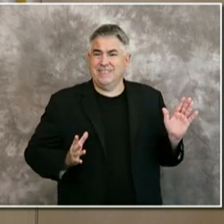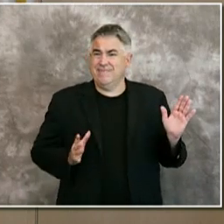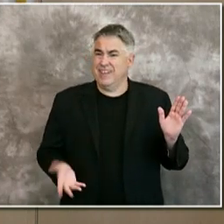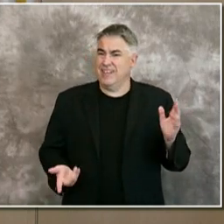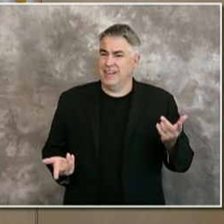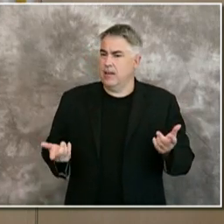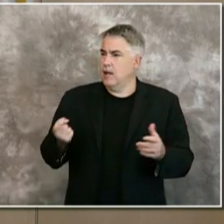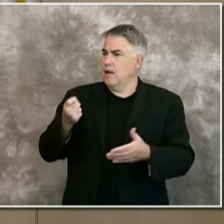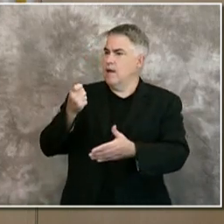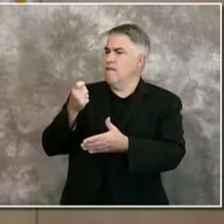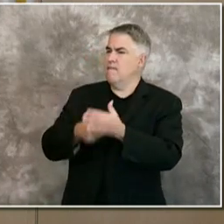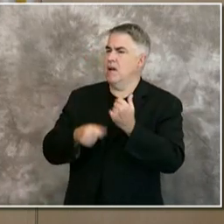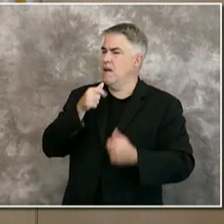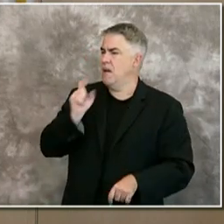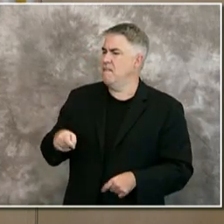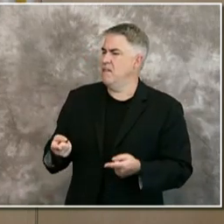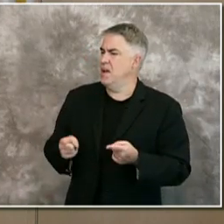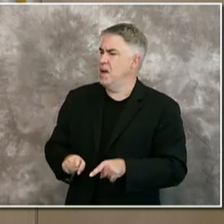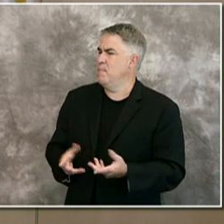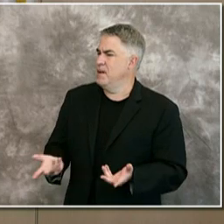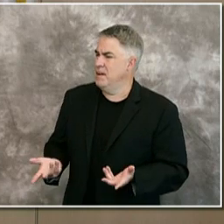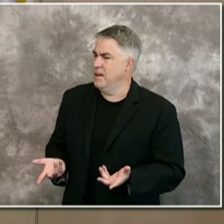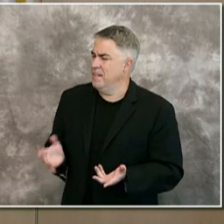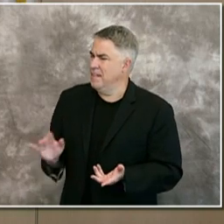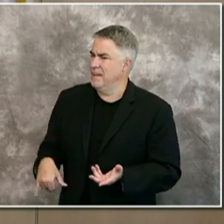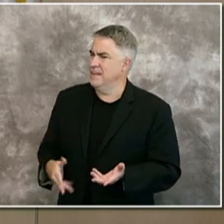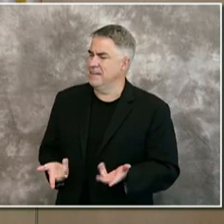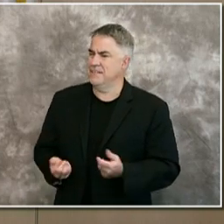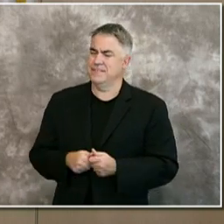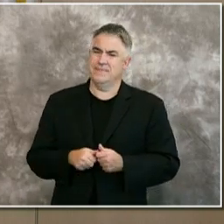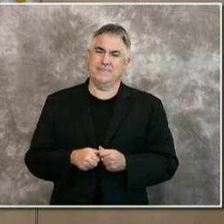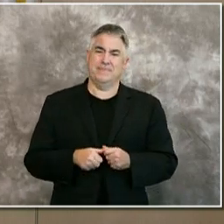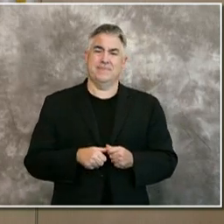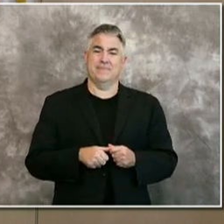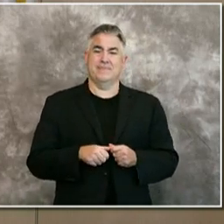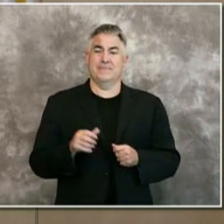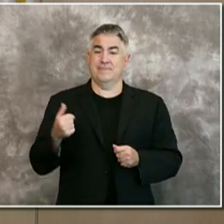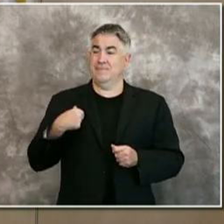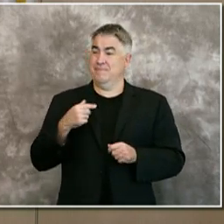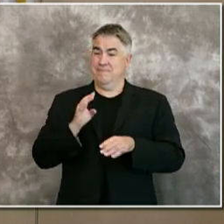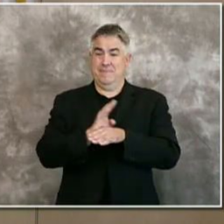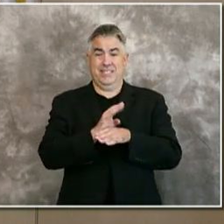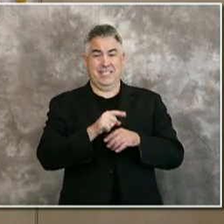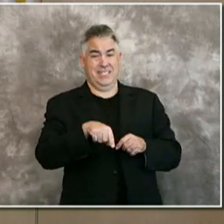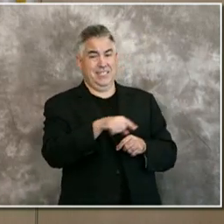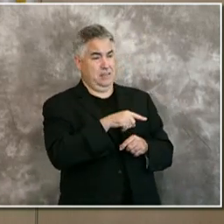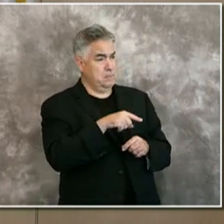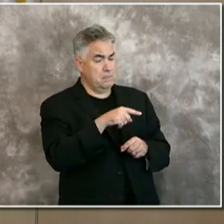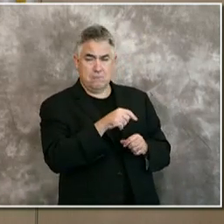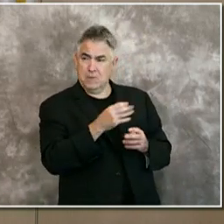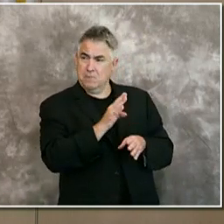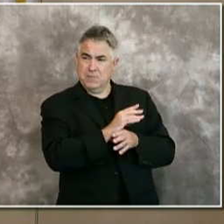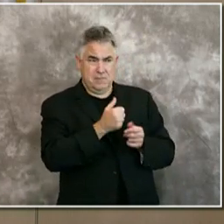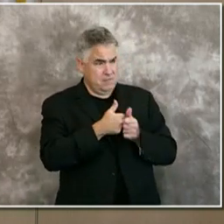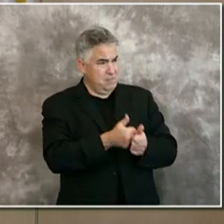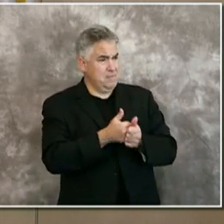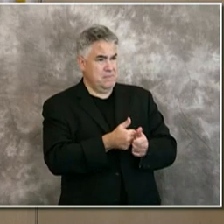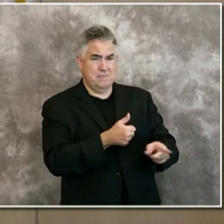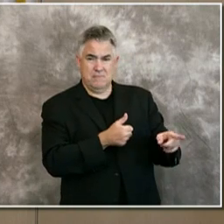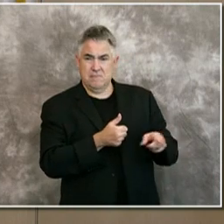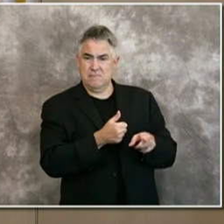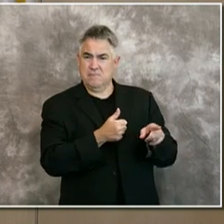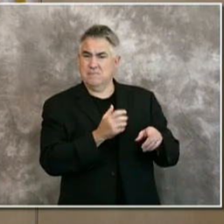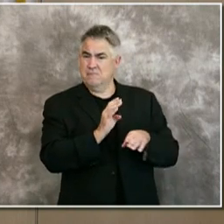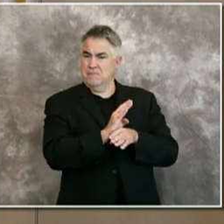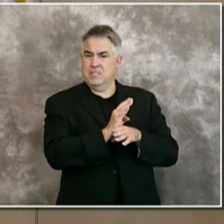So in the most part, most of our businesses have been very cooperative, but we know there are some that do not follow the